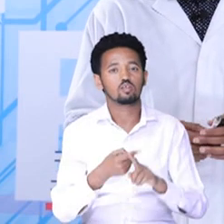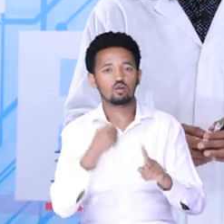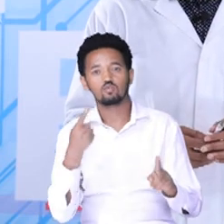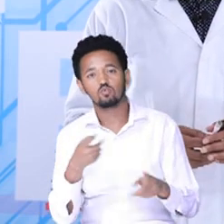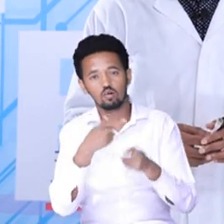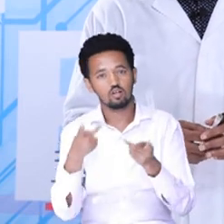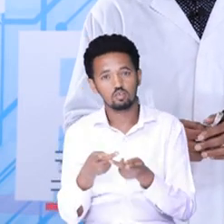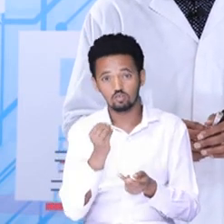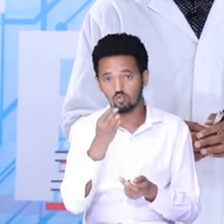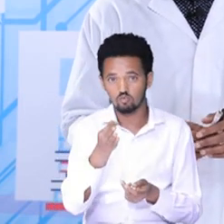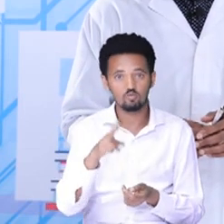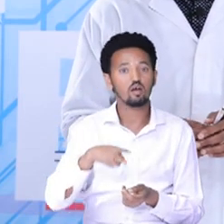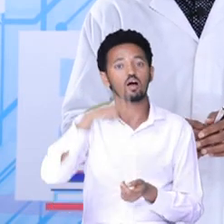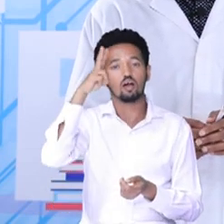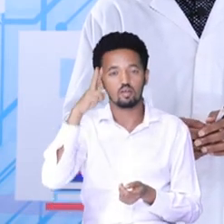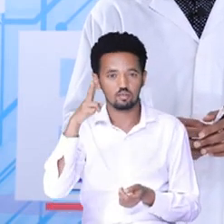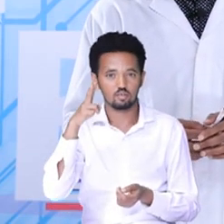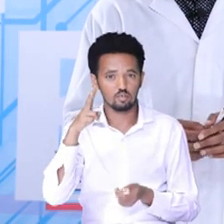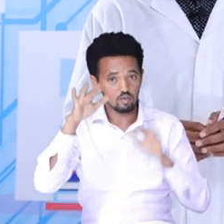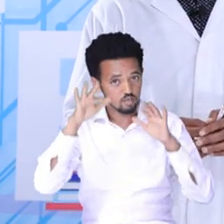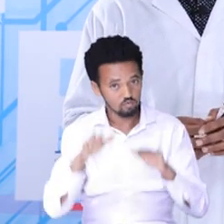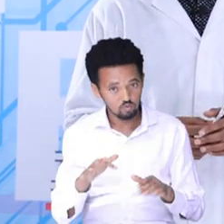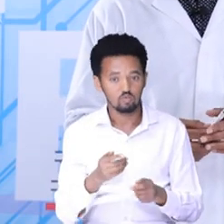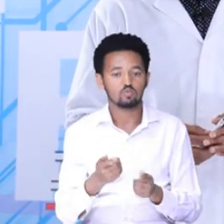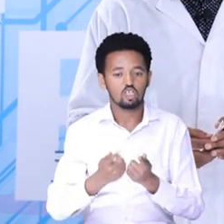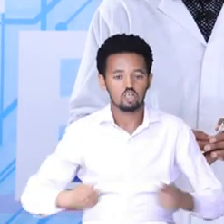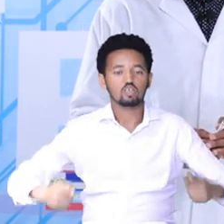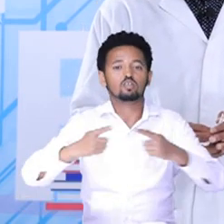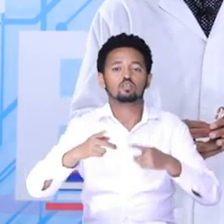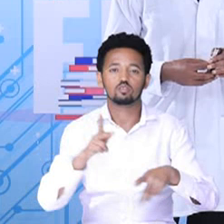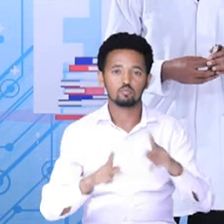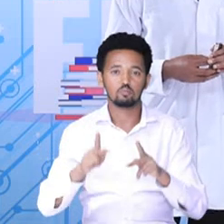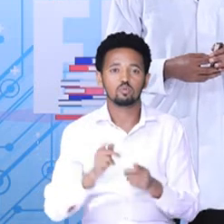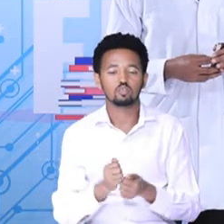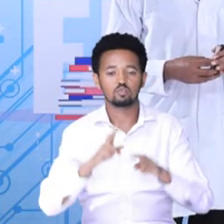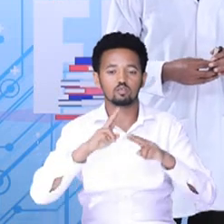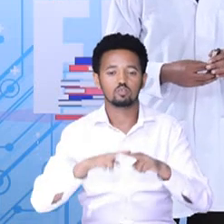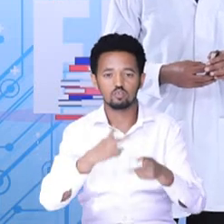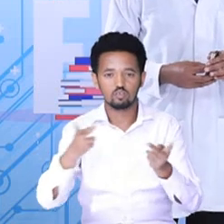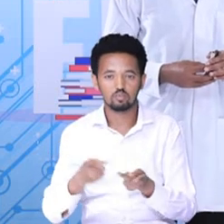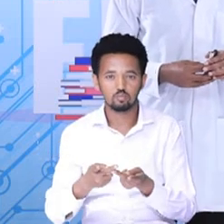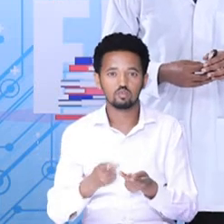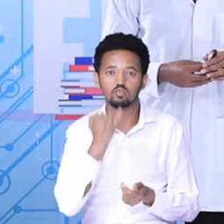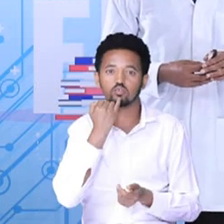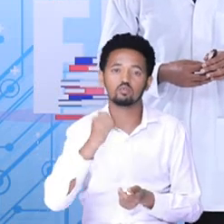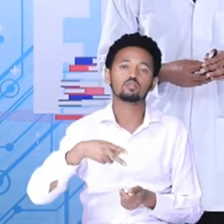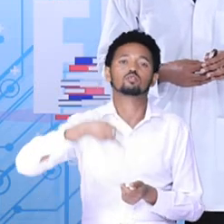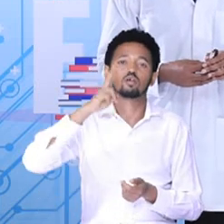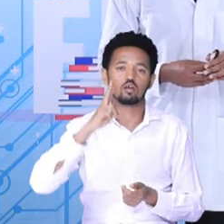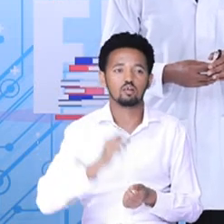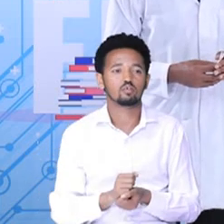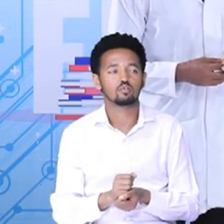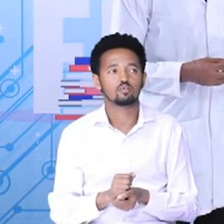in areas of high rainfall region, the population settlement is high.